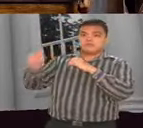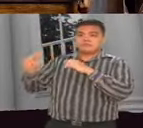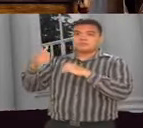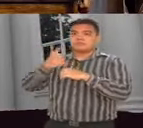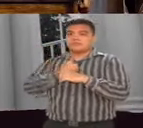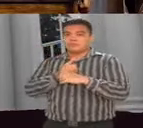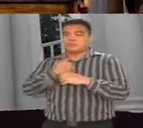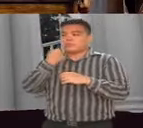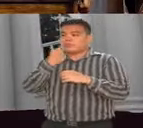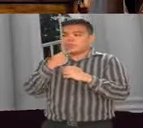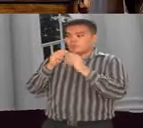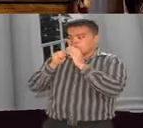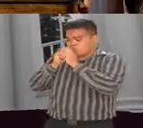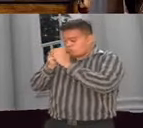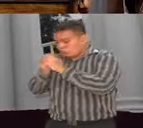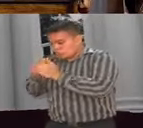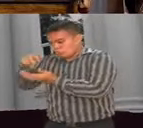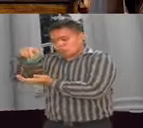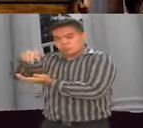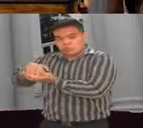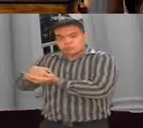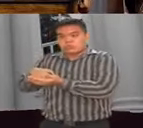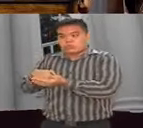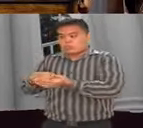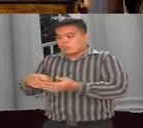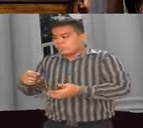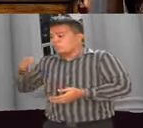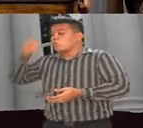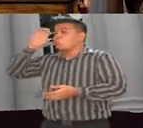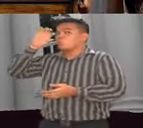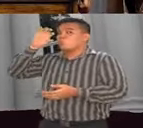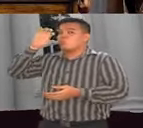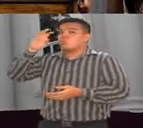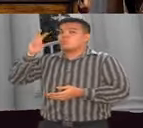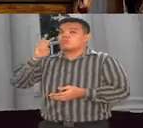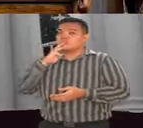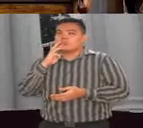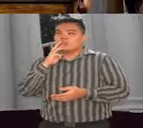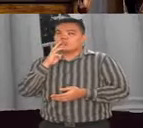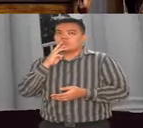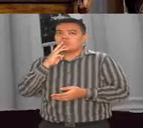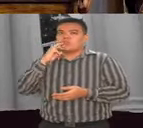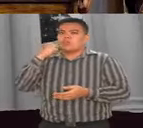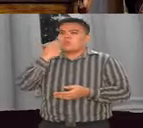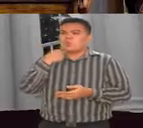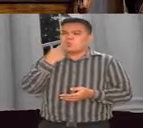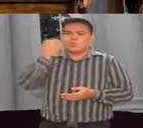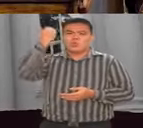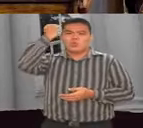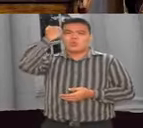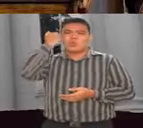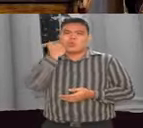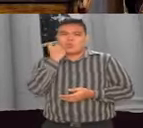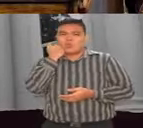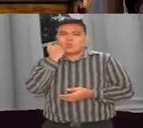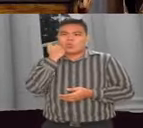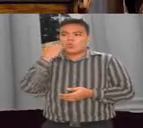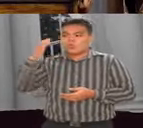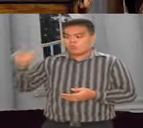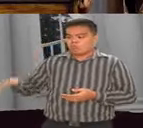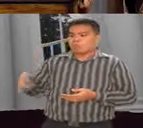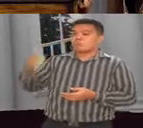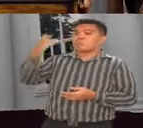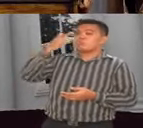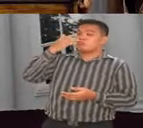Likewise, everyone that boweth down upon the knees to drink. And the number of them that lapped, putting their hands to their